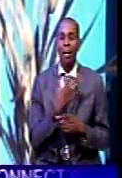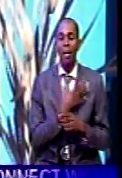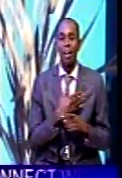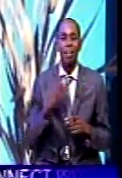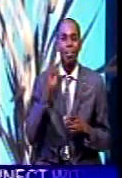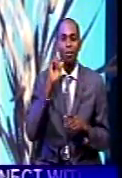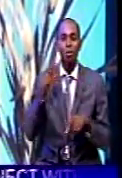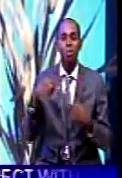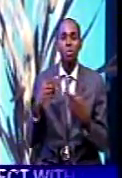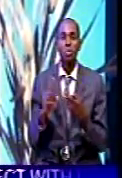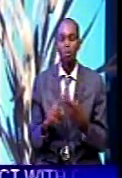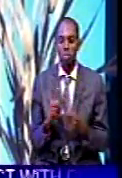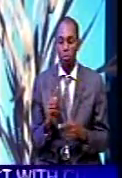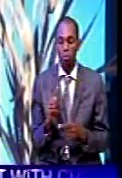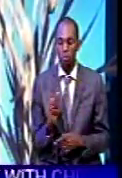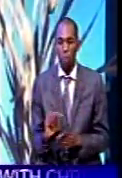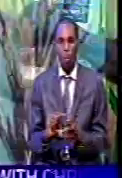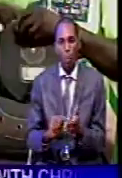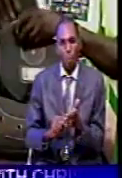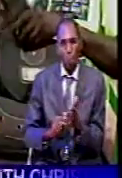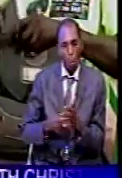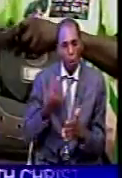your amen. He has done it for you.